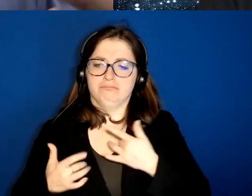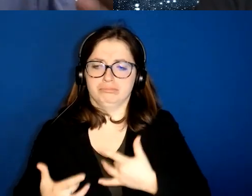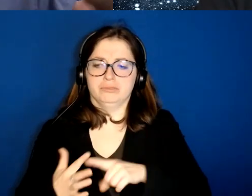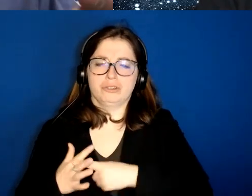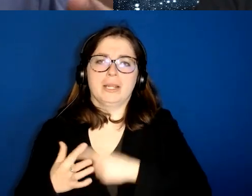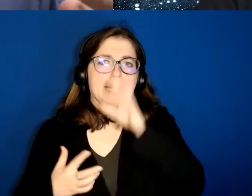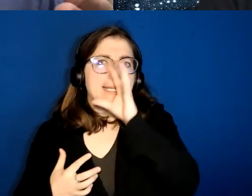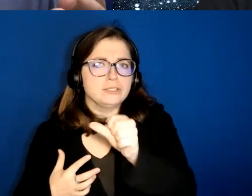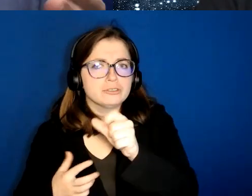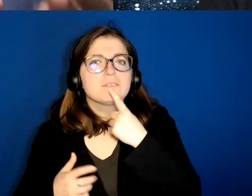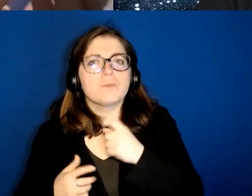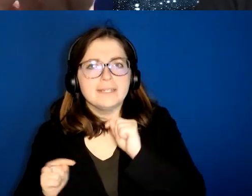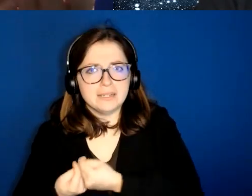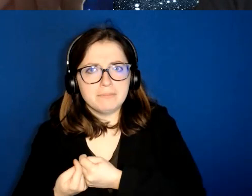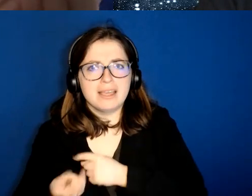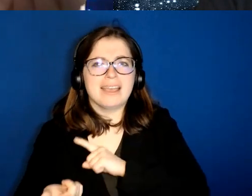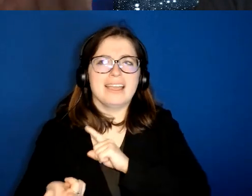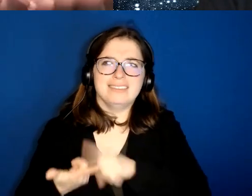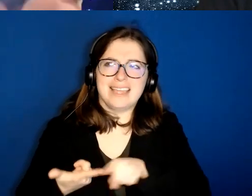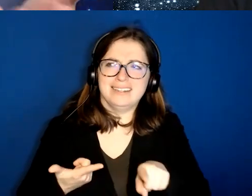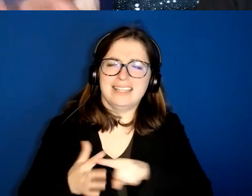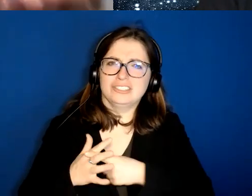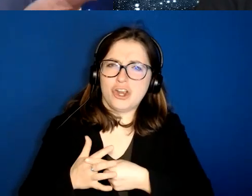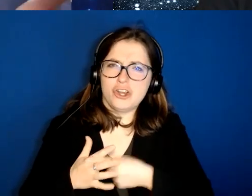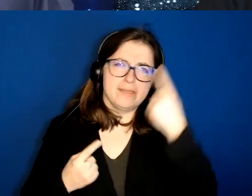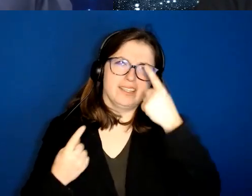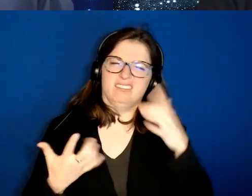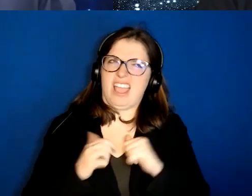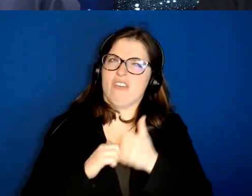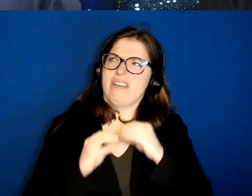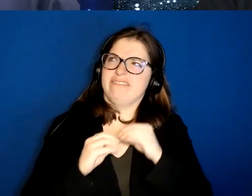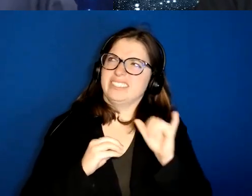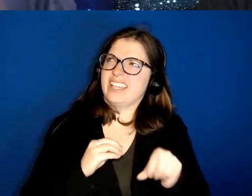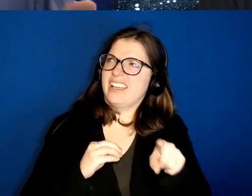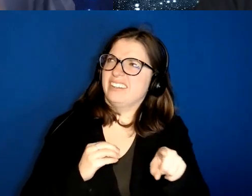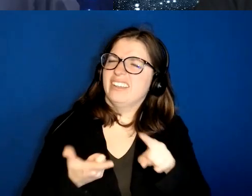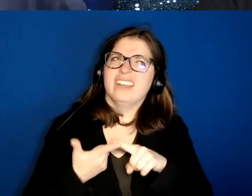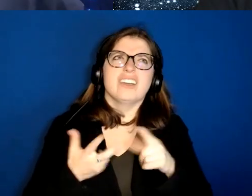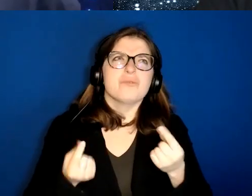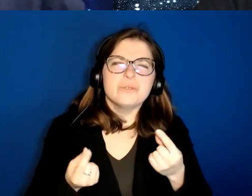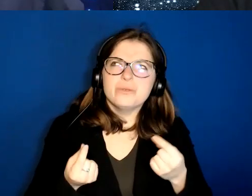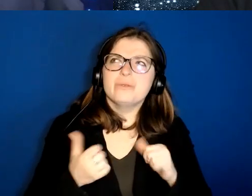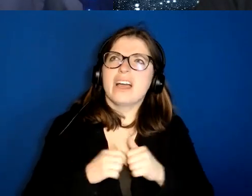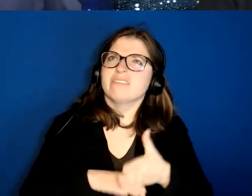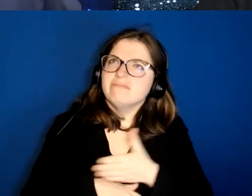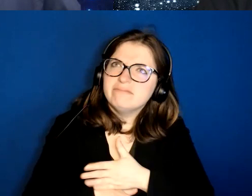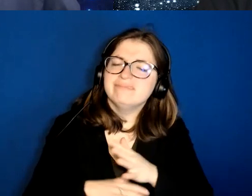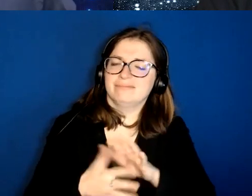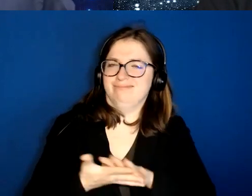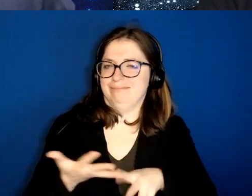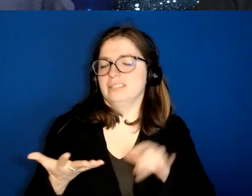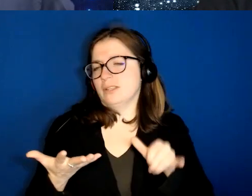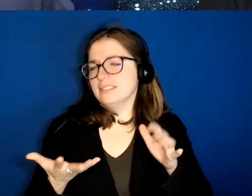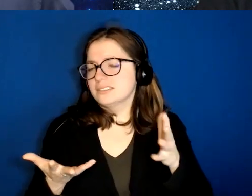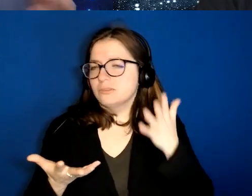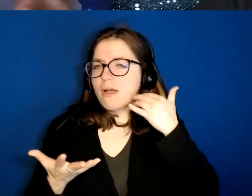begin with. And then they start to think about it and say, well, how can you fix this? You know, what can we do? And that's what, that's why I wanted to drive students